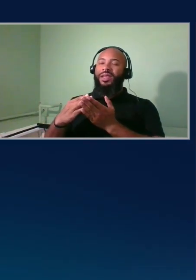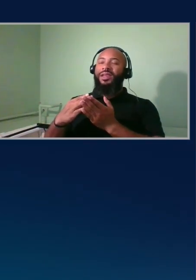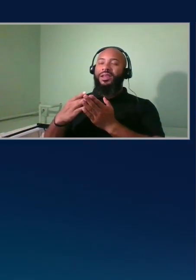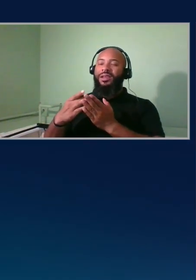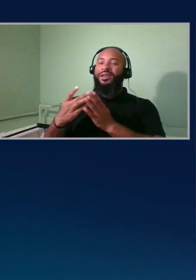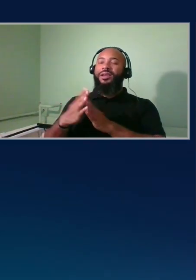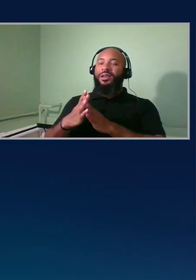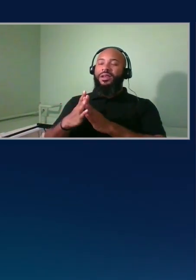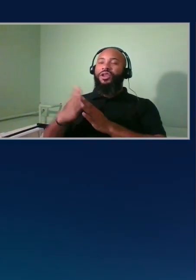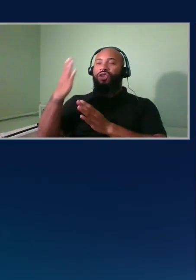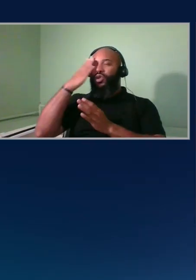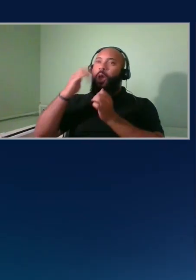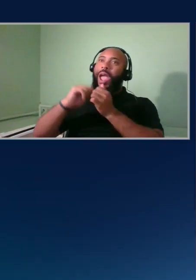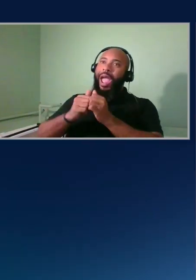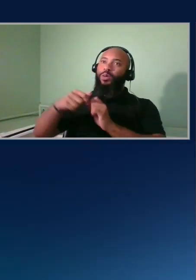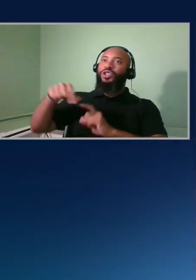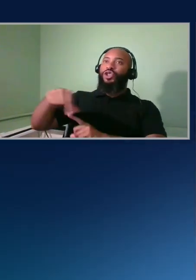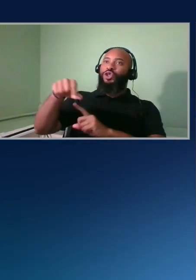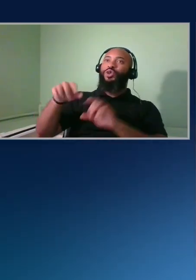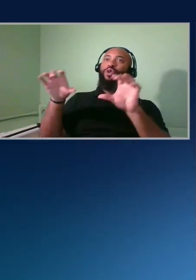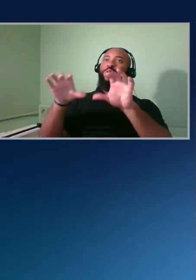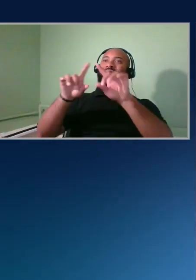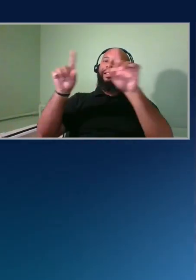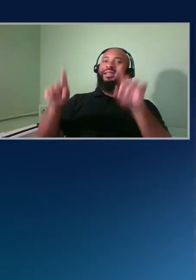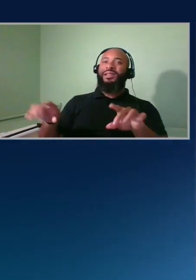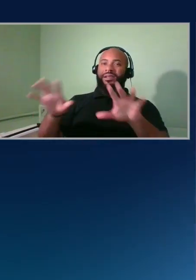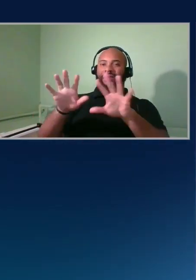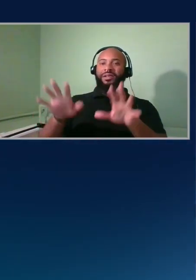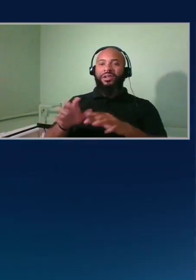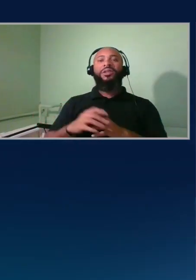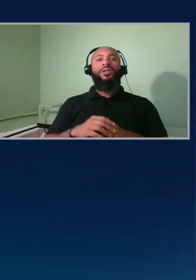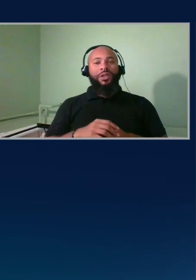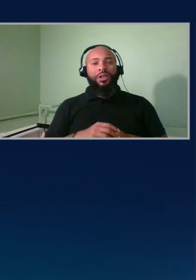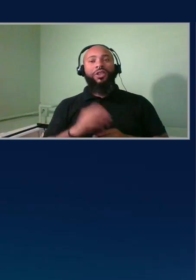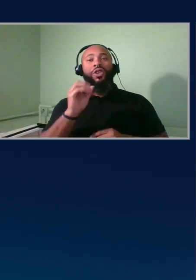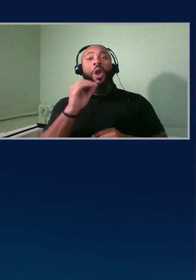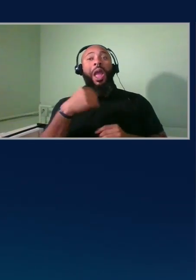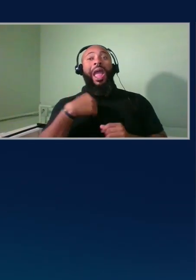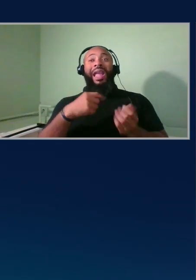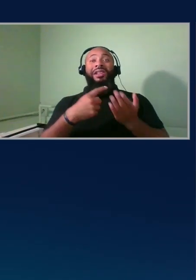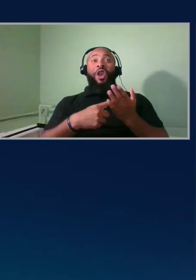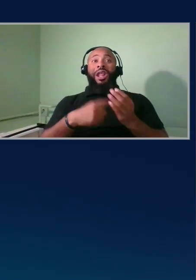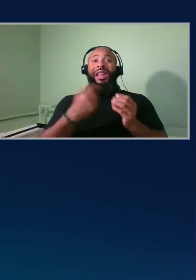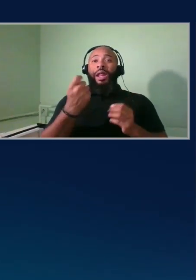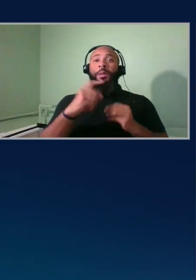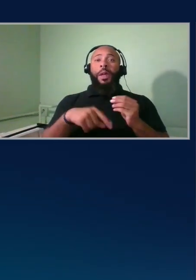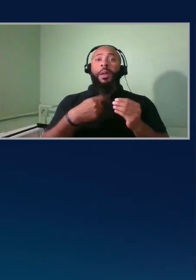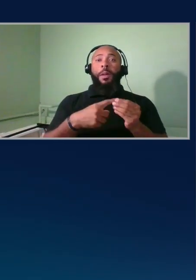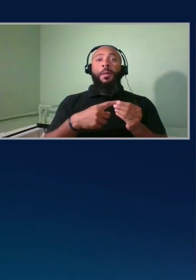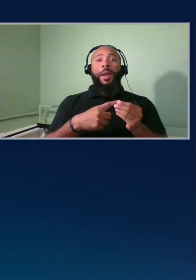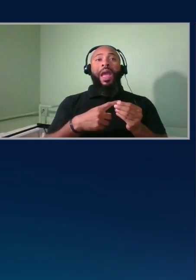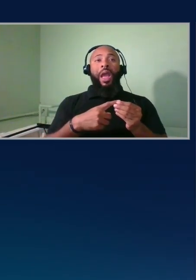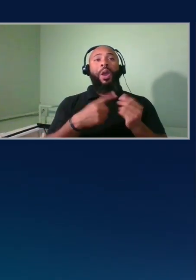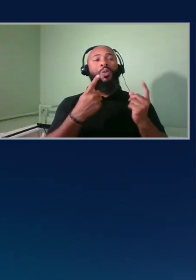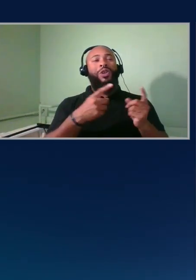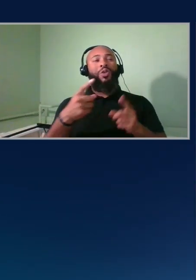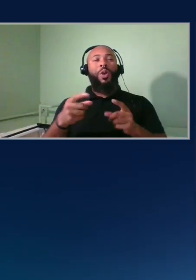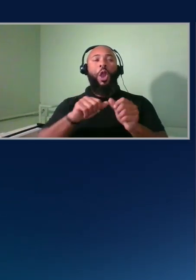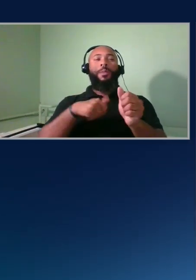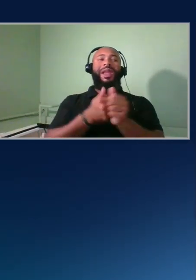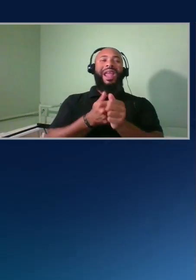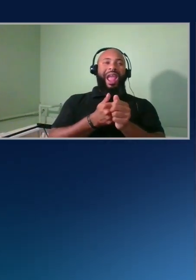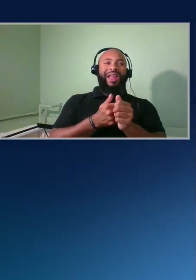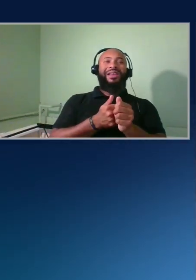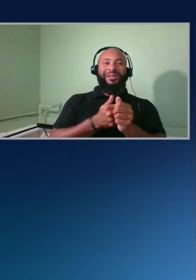how is Q doing this? So I can talk a little bit about what's happening behind the scenes. So when you express your intent,